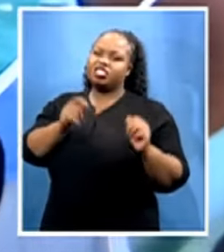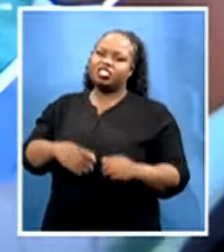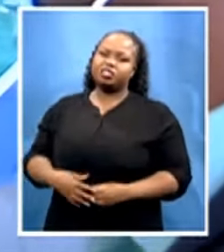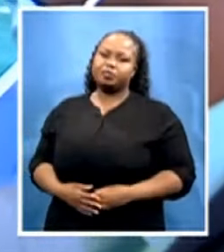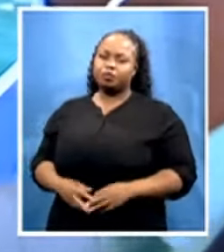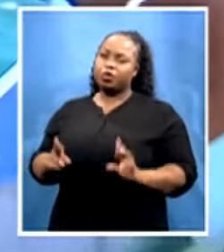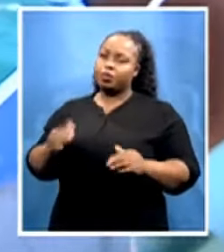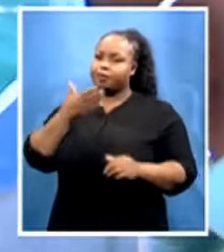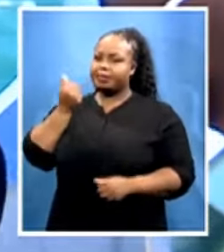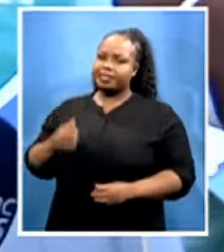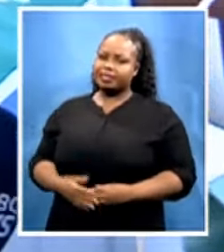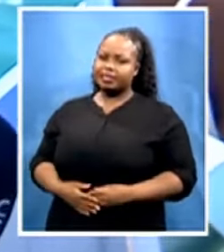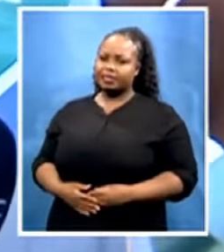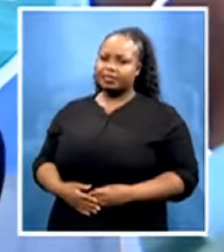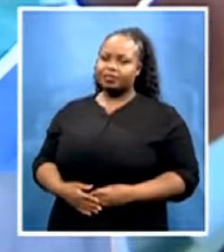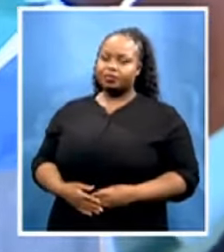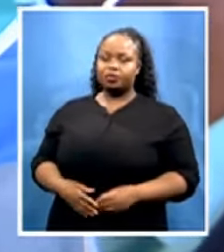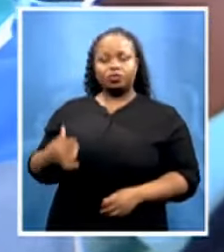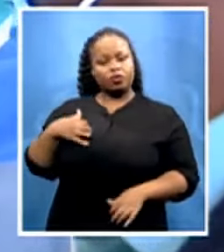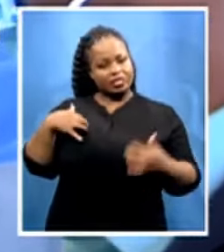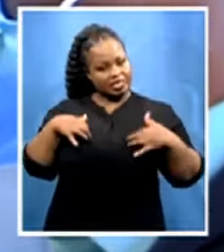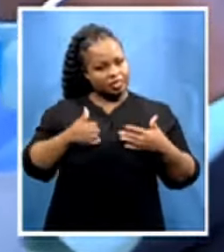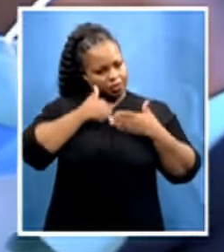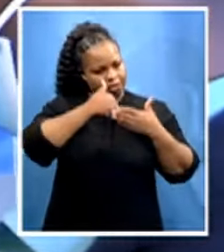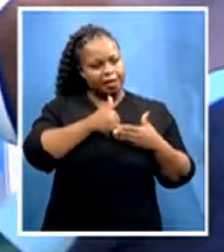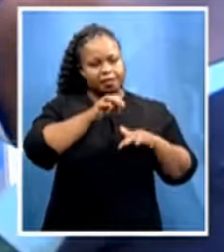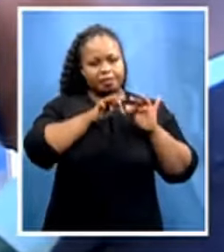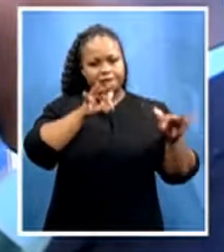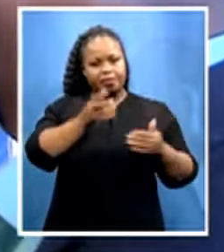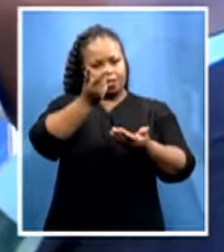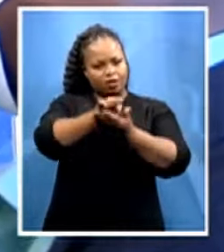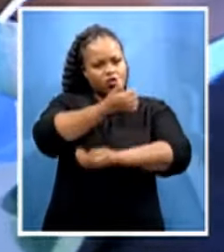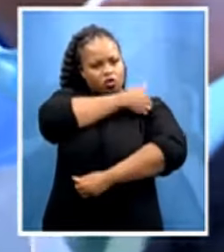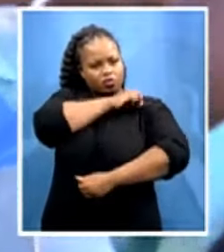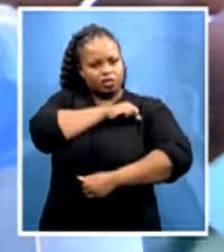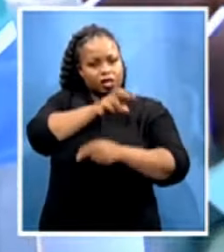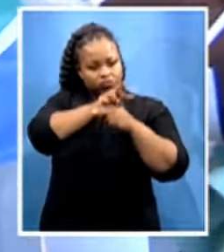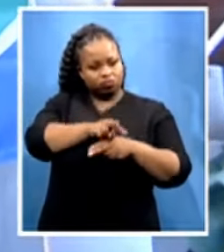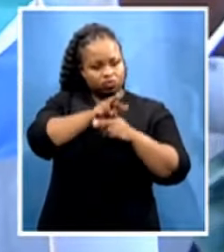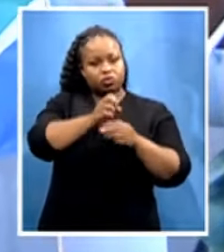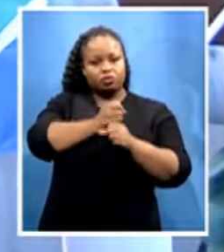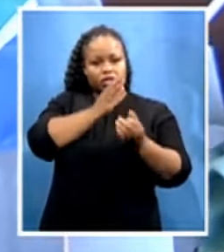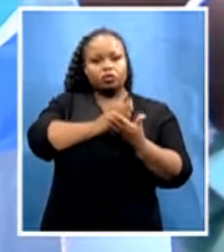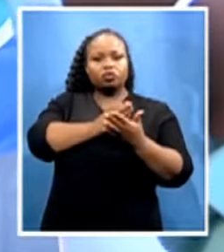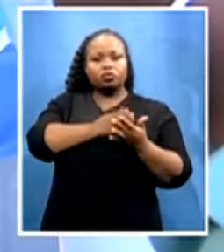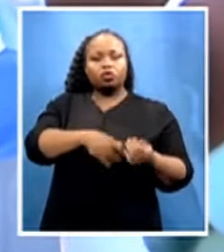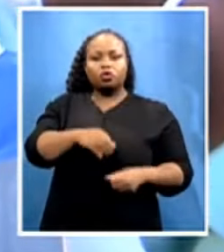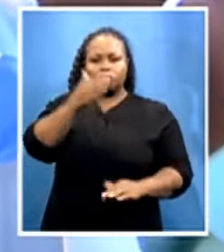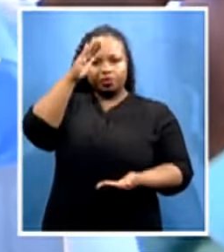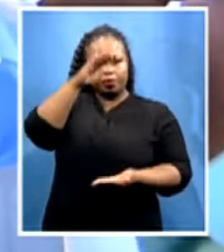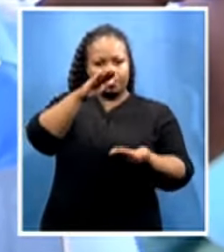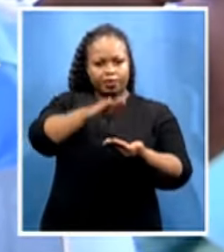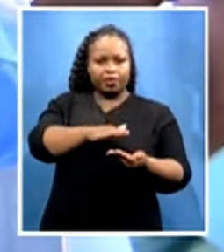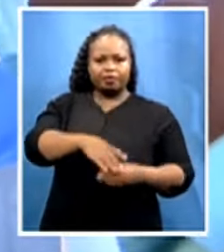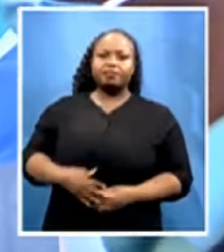to helping people at hospital to make sure that this curve is flattened as well? Yes, I am. I'm going